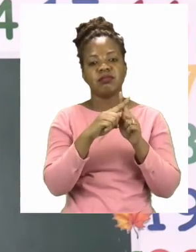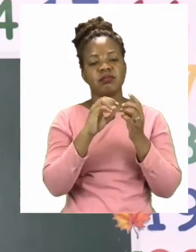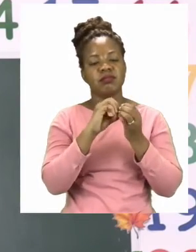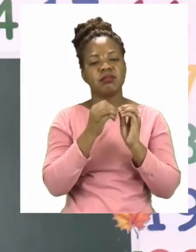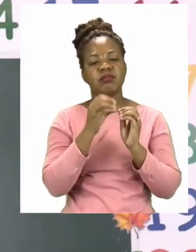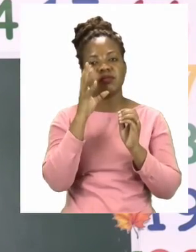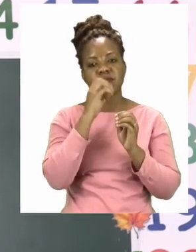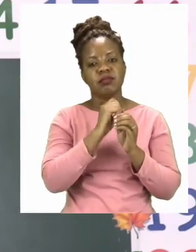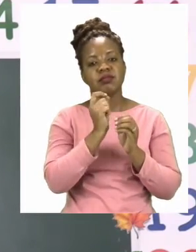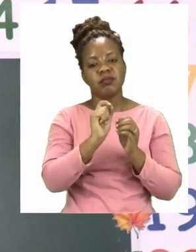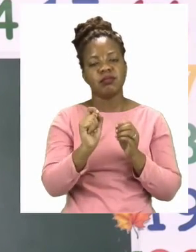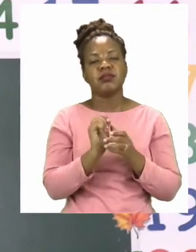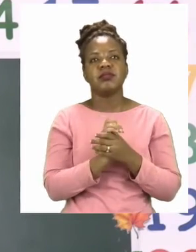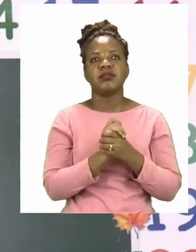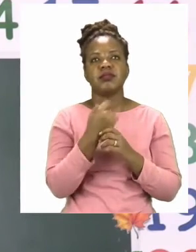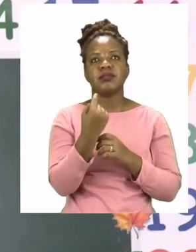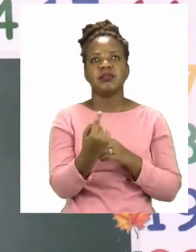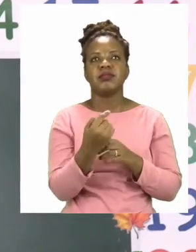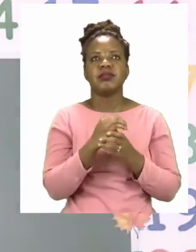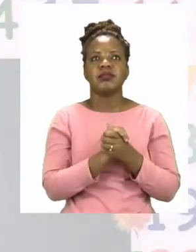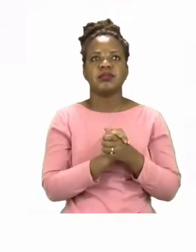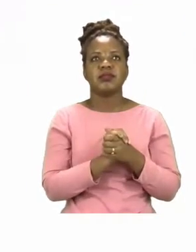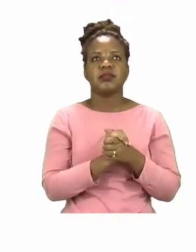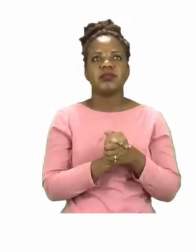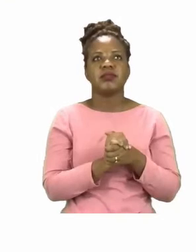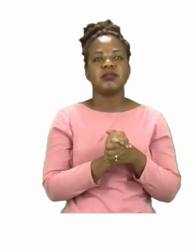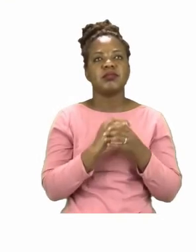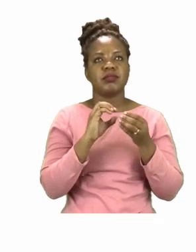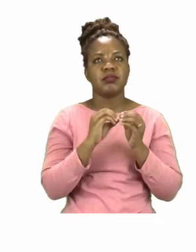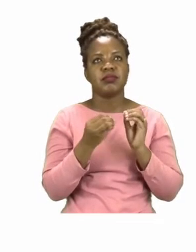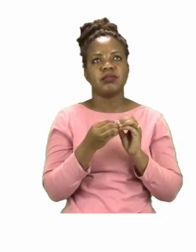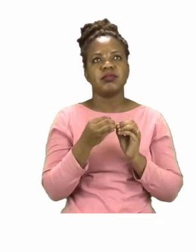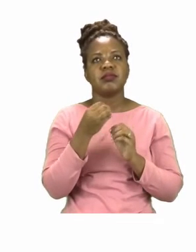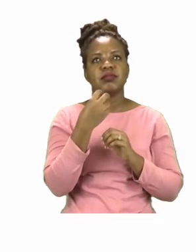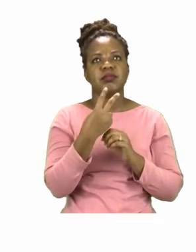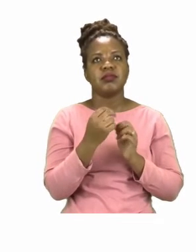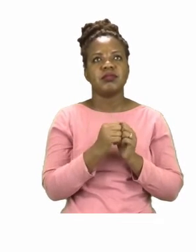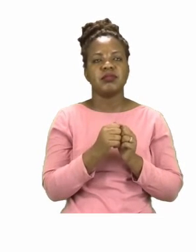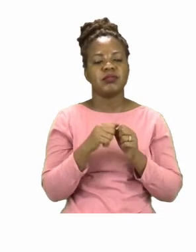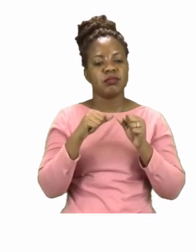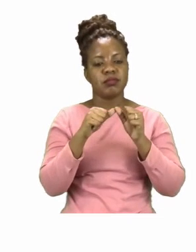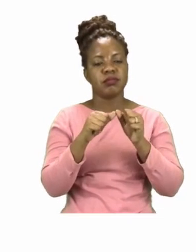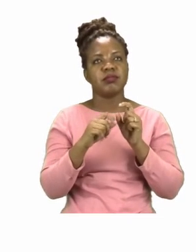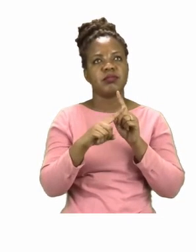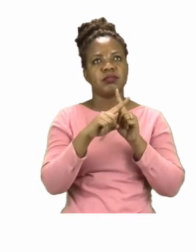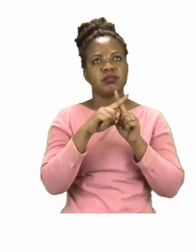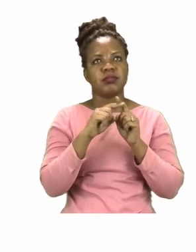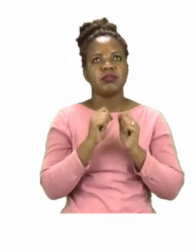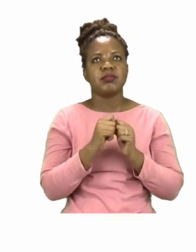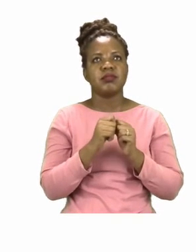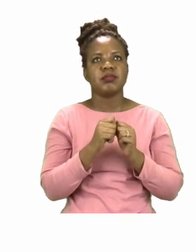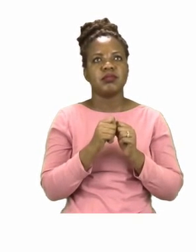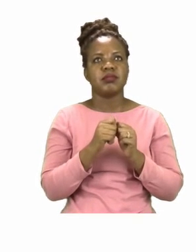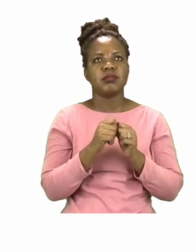exercise. Let's take a look. Number 2 of our exercise, we are continuing with the multiplication. This time we're